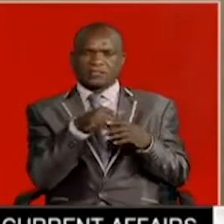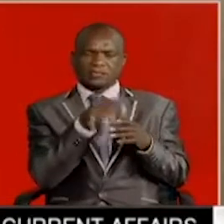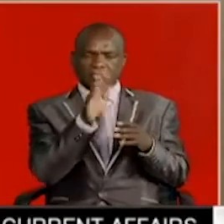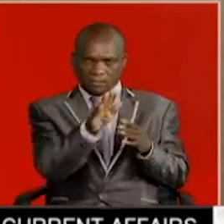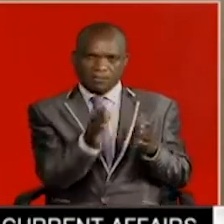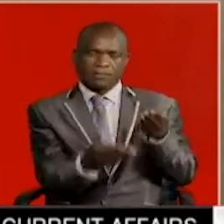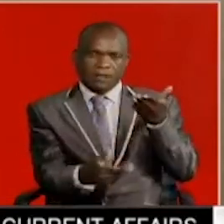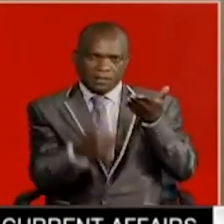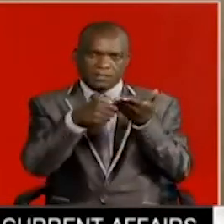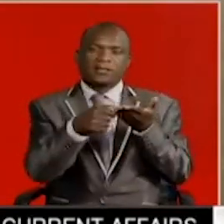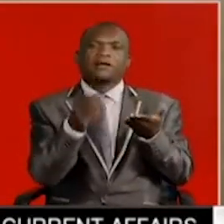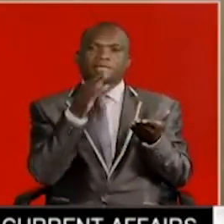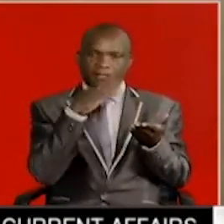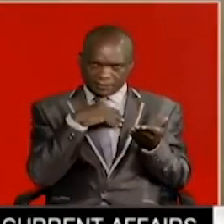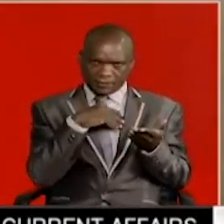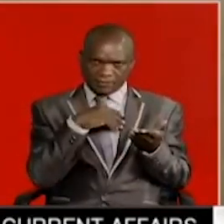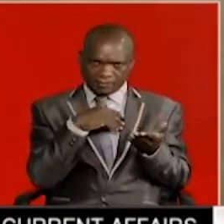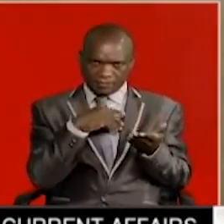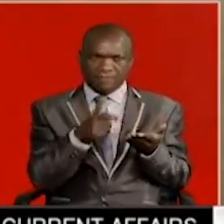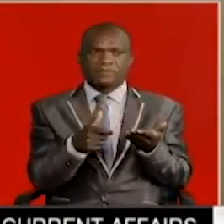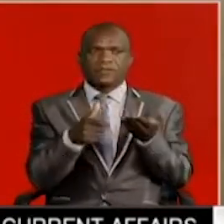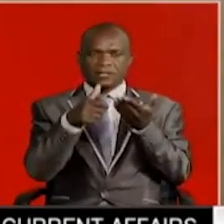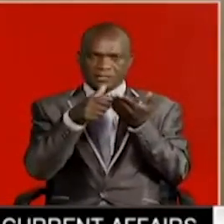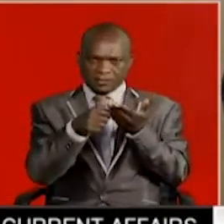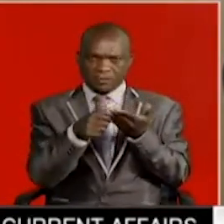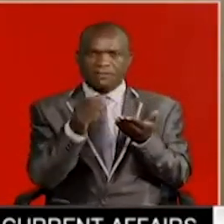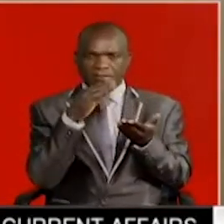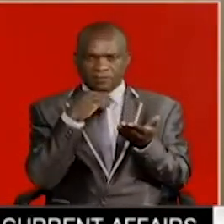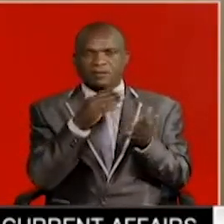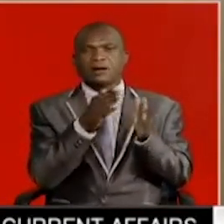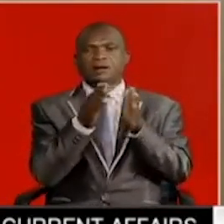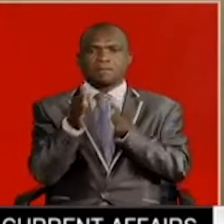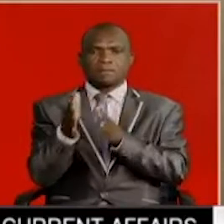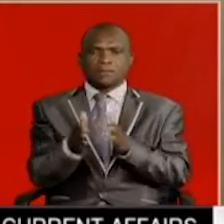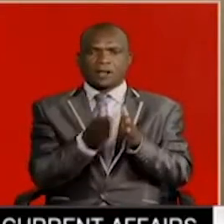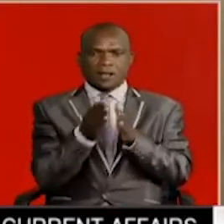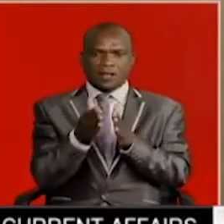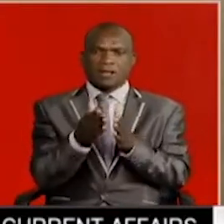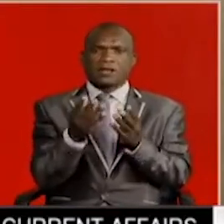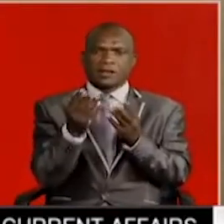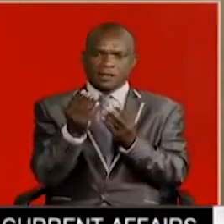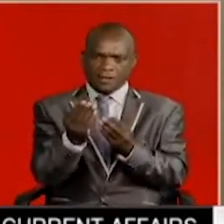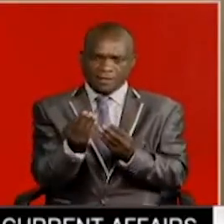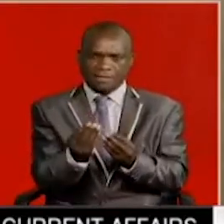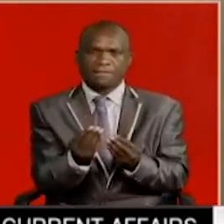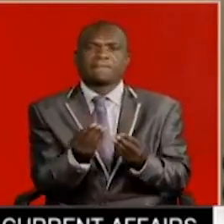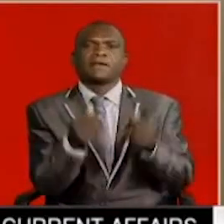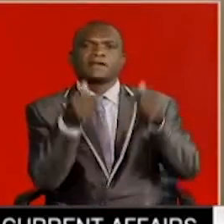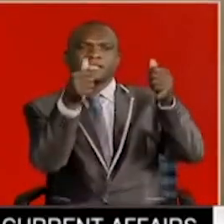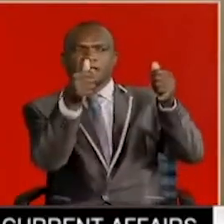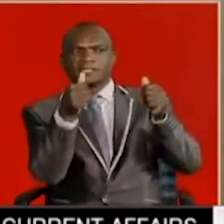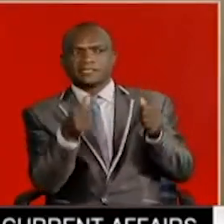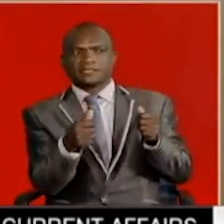attached to this, what I was talking about. We put it in a diagrammatic